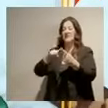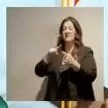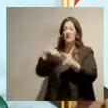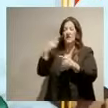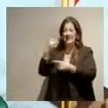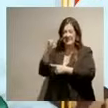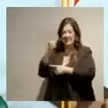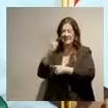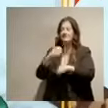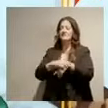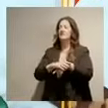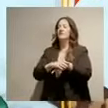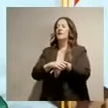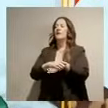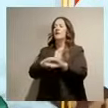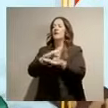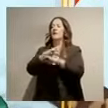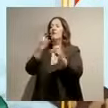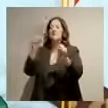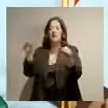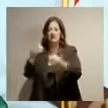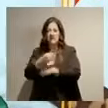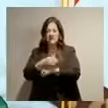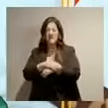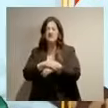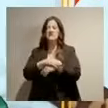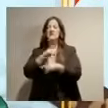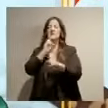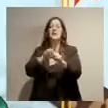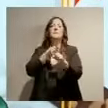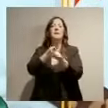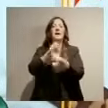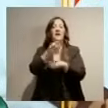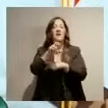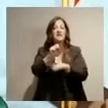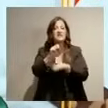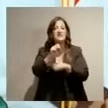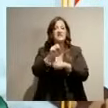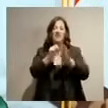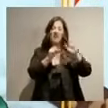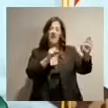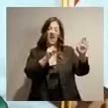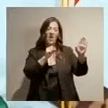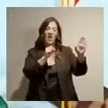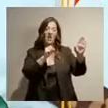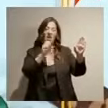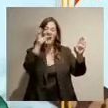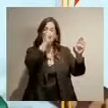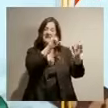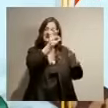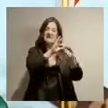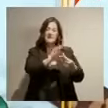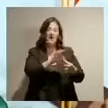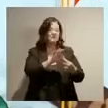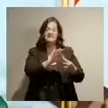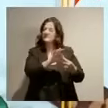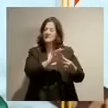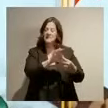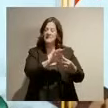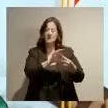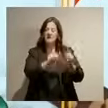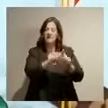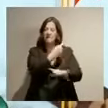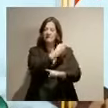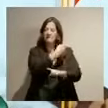had an impact in terms of the IRS collections as well with their estimates, because there were other states that had similar delays